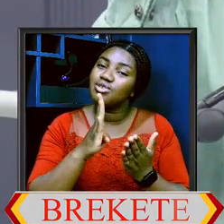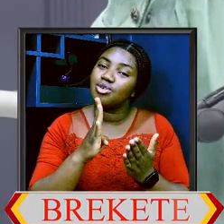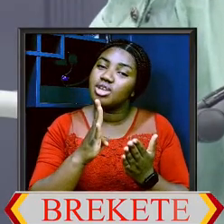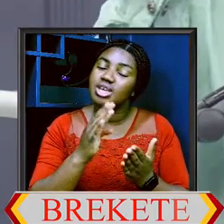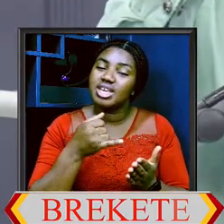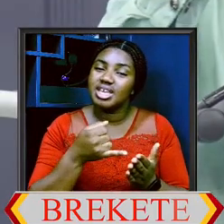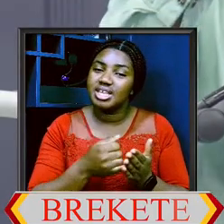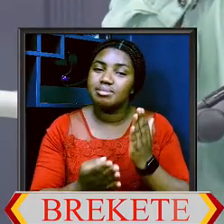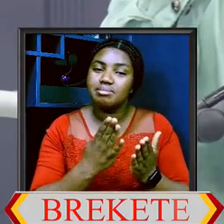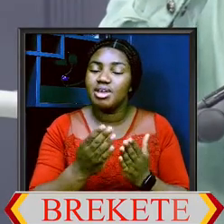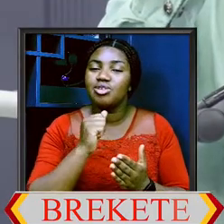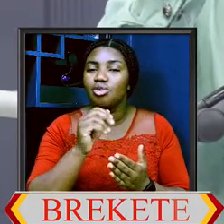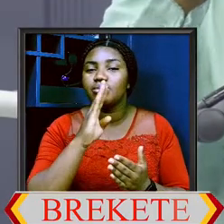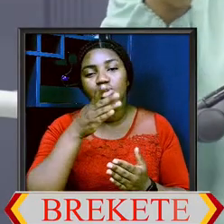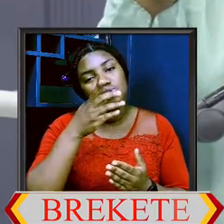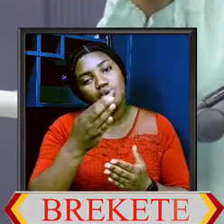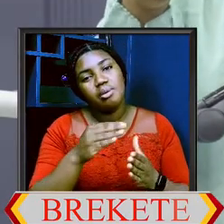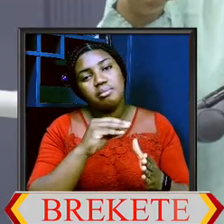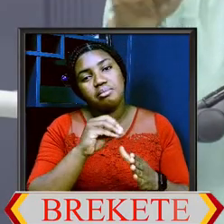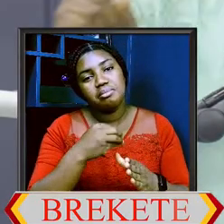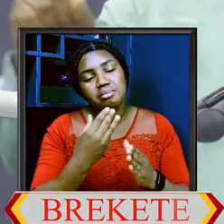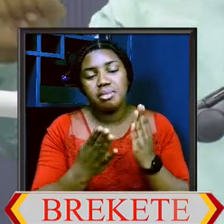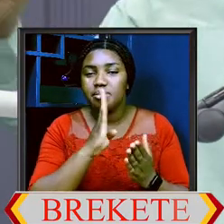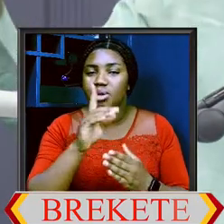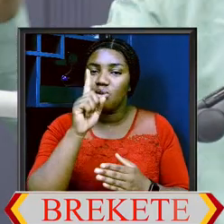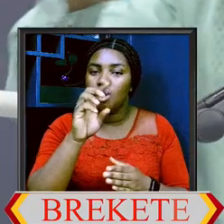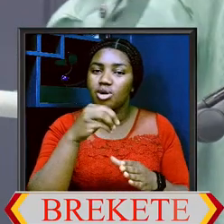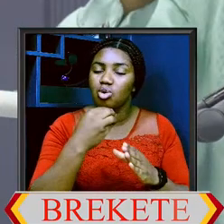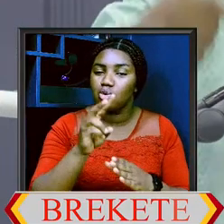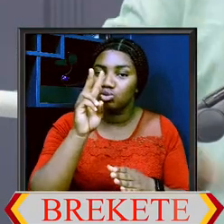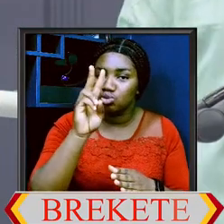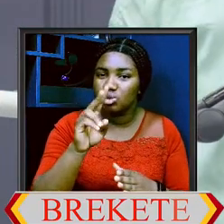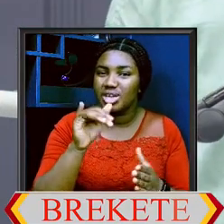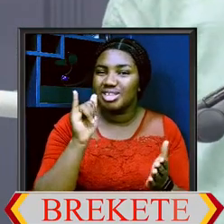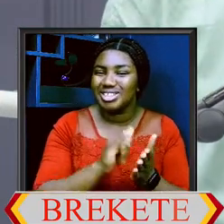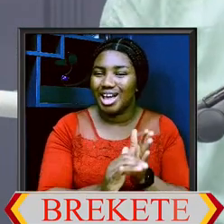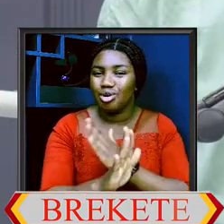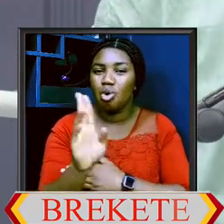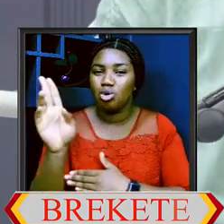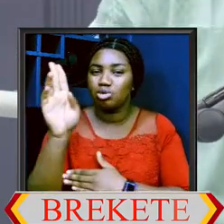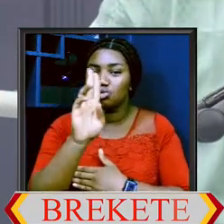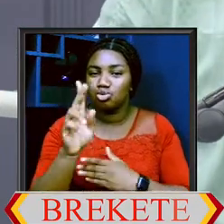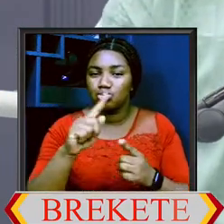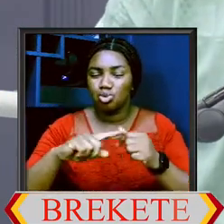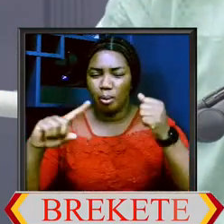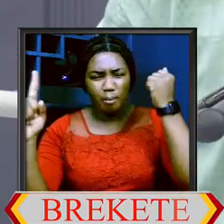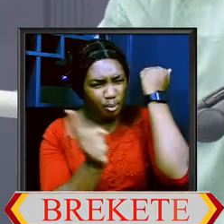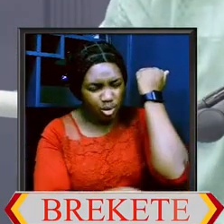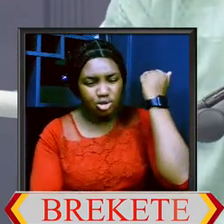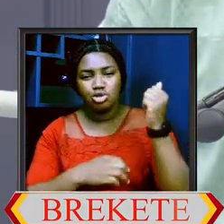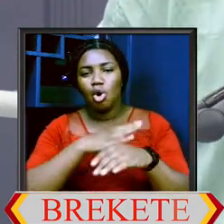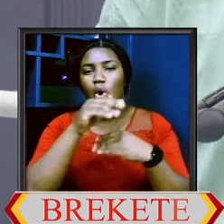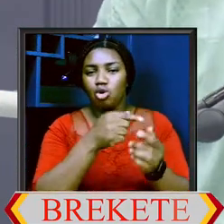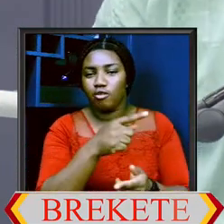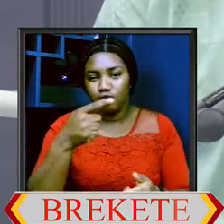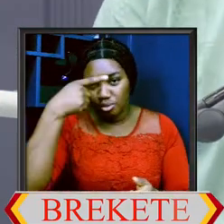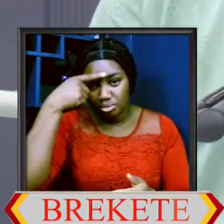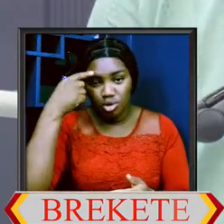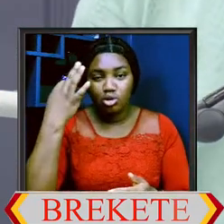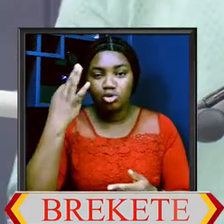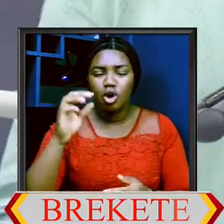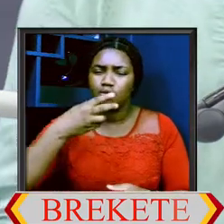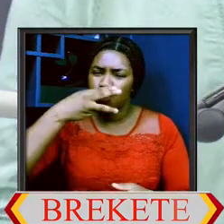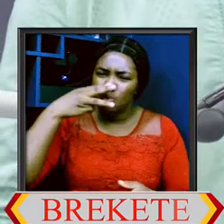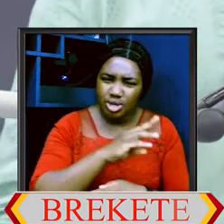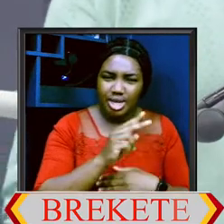thiser one or two God used the punish all of because of the wickedness do when